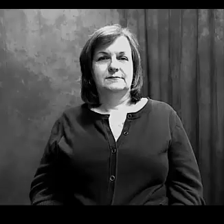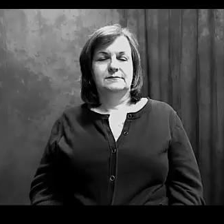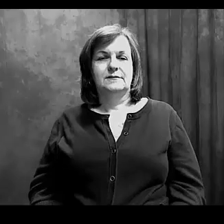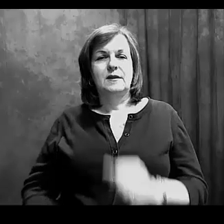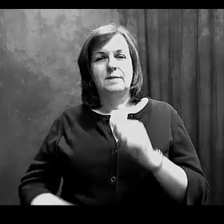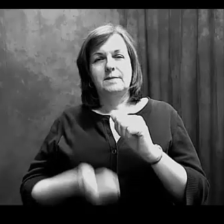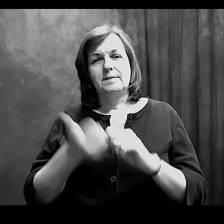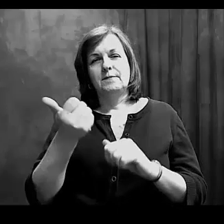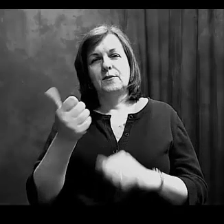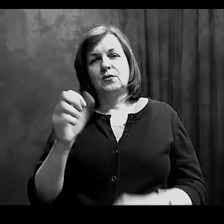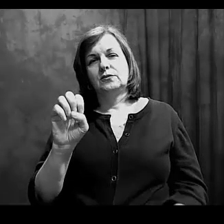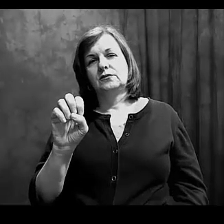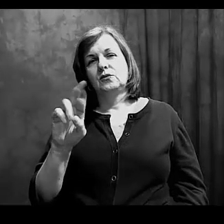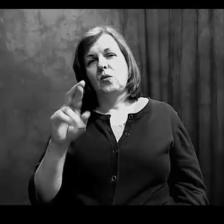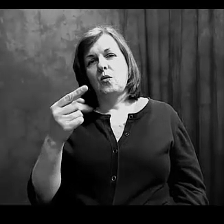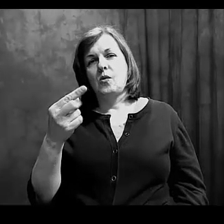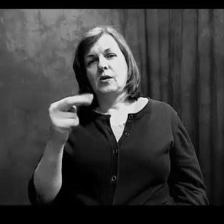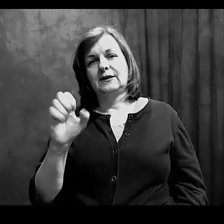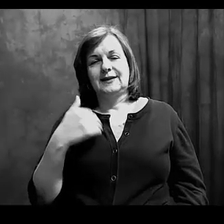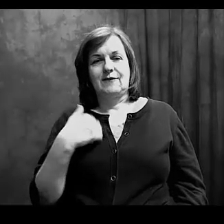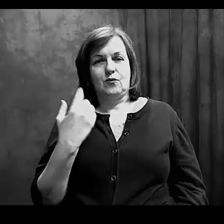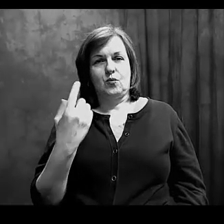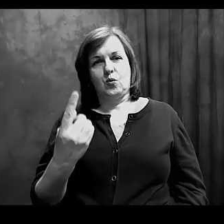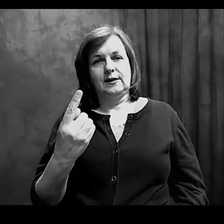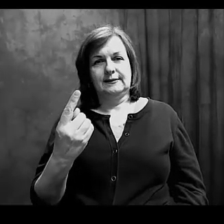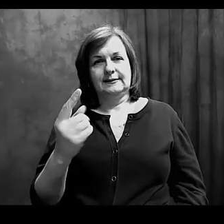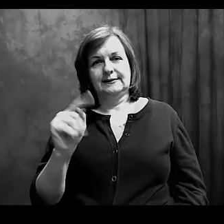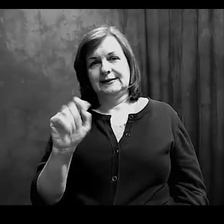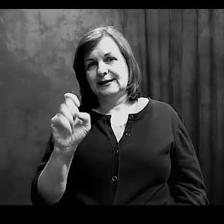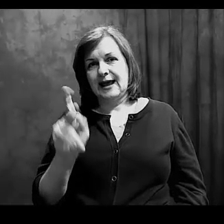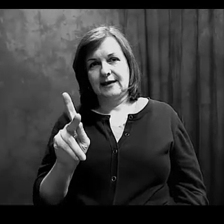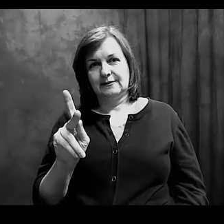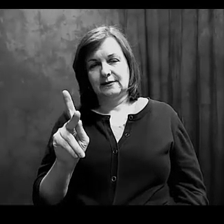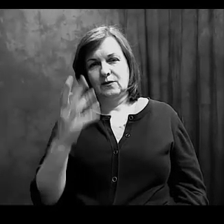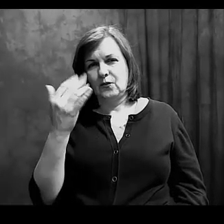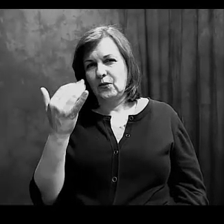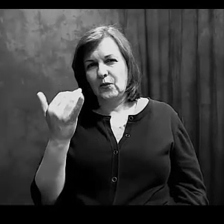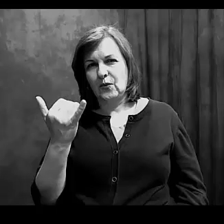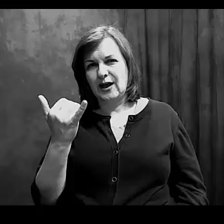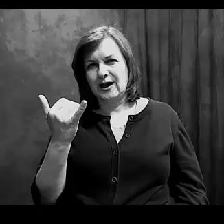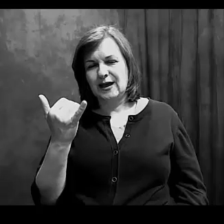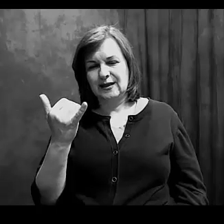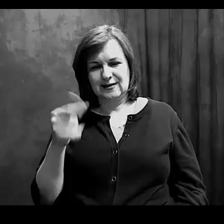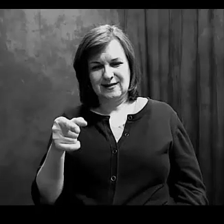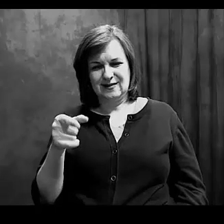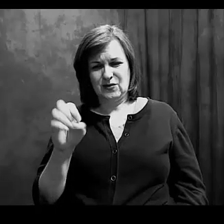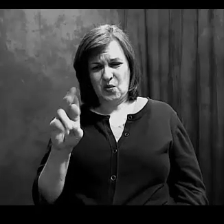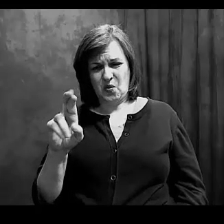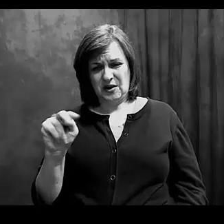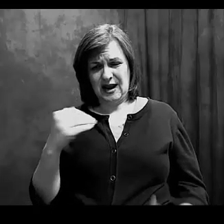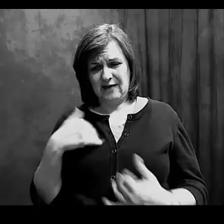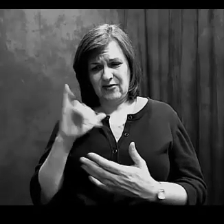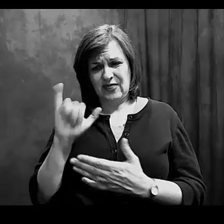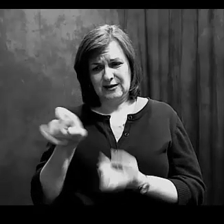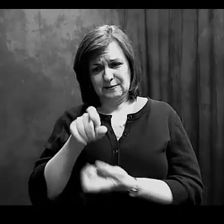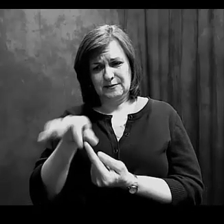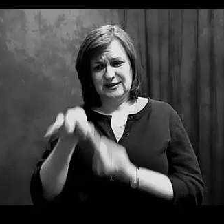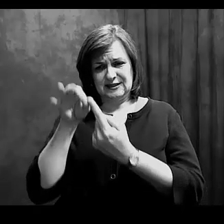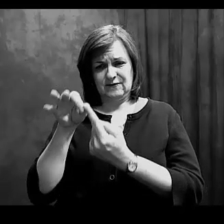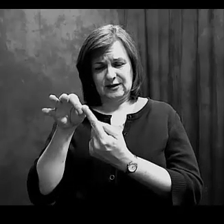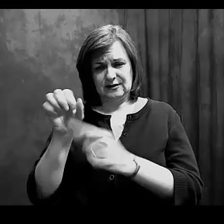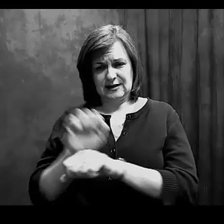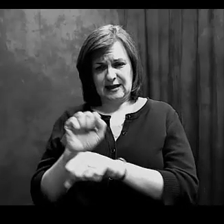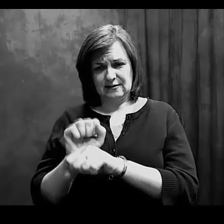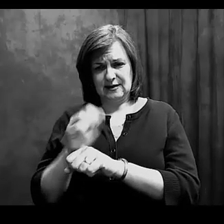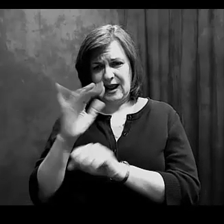We really can look at most organs as being unitaskers. So why such a specific task and how can they accomplish